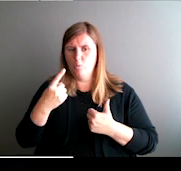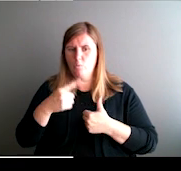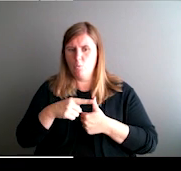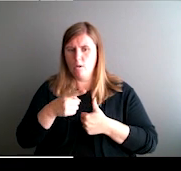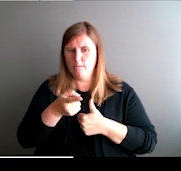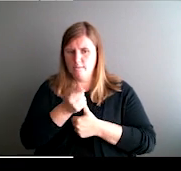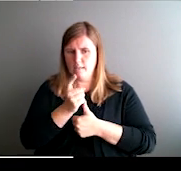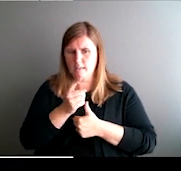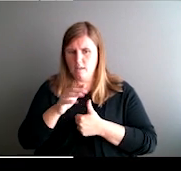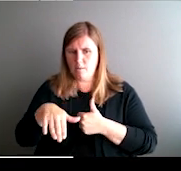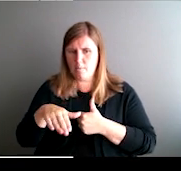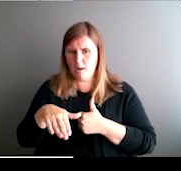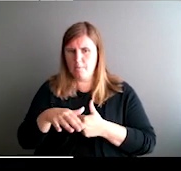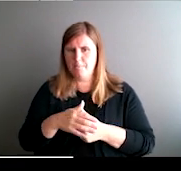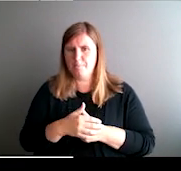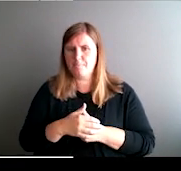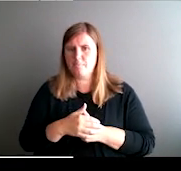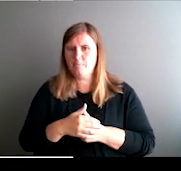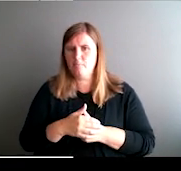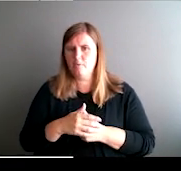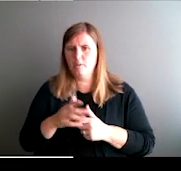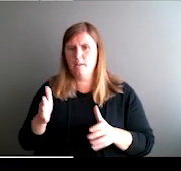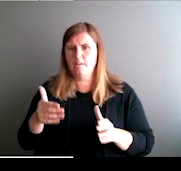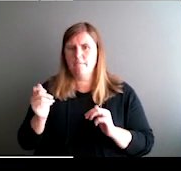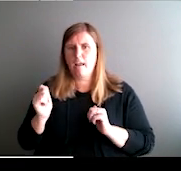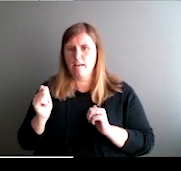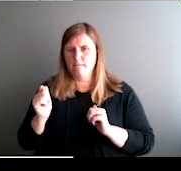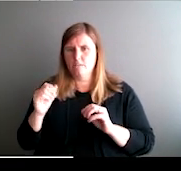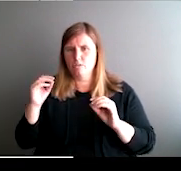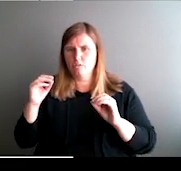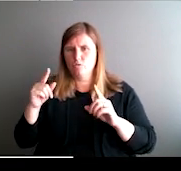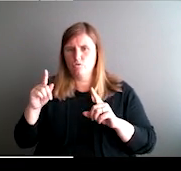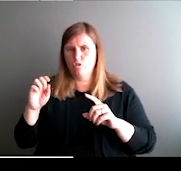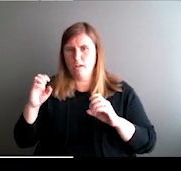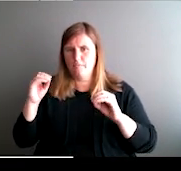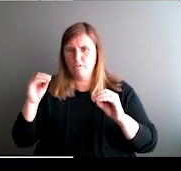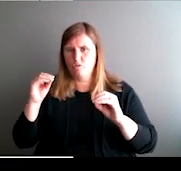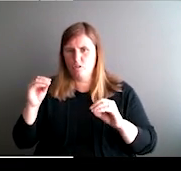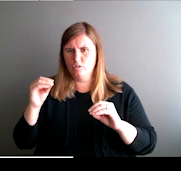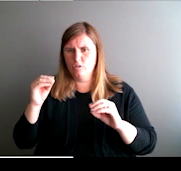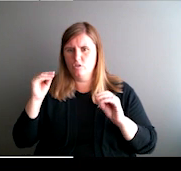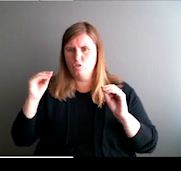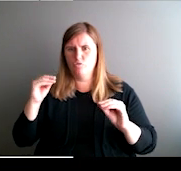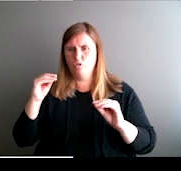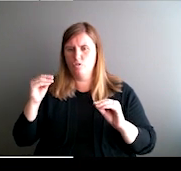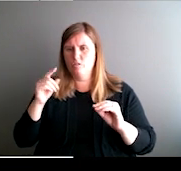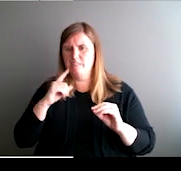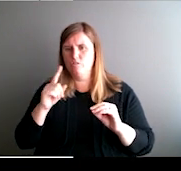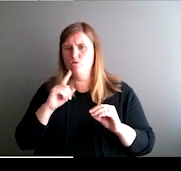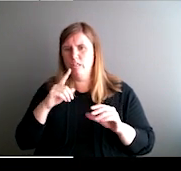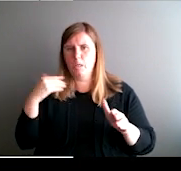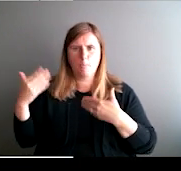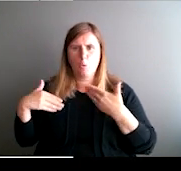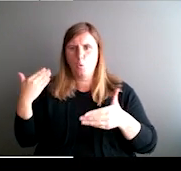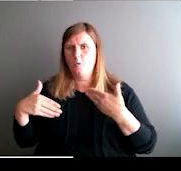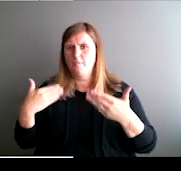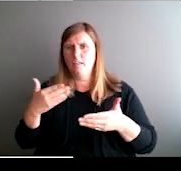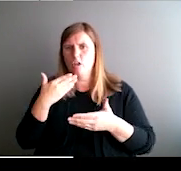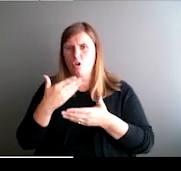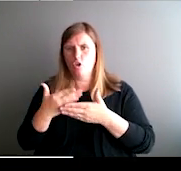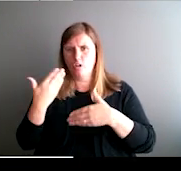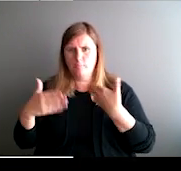second at the bottom. That's the fastest rate of instruction. That's where the instructor is really moving at a good